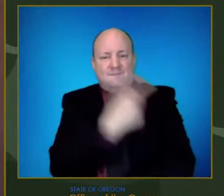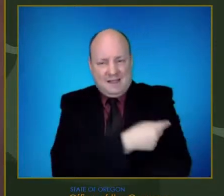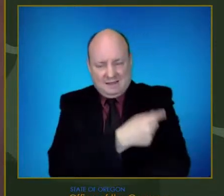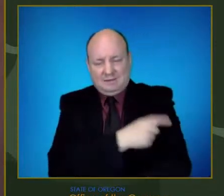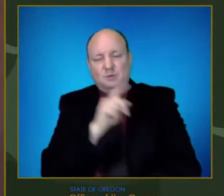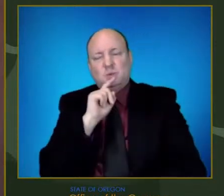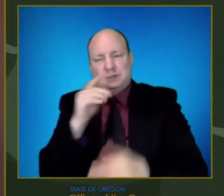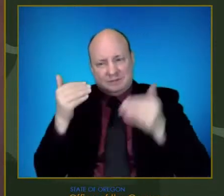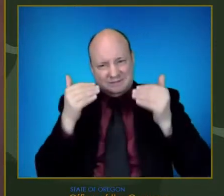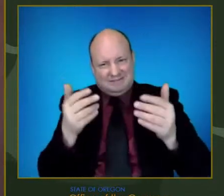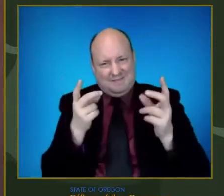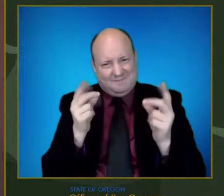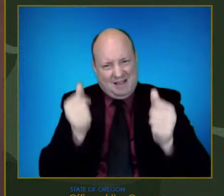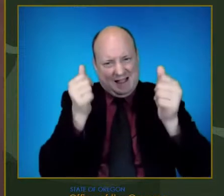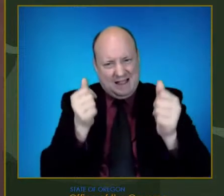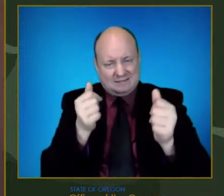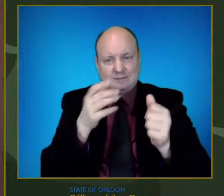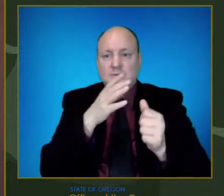fairly.